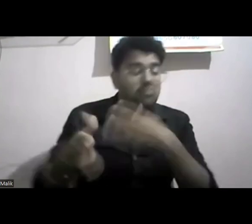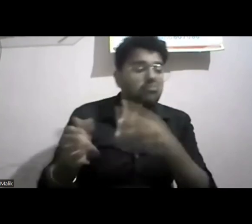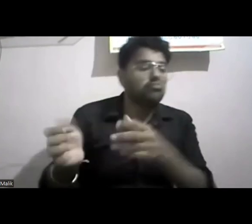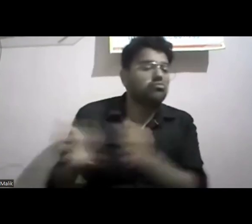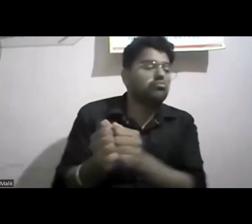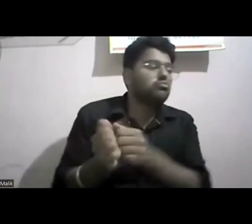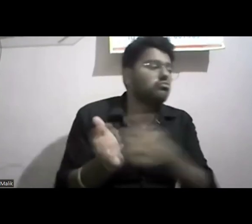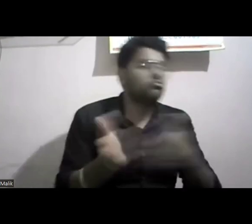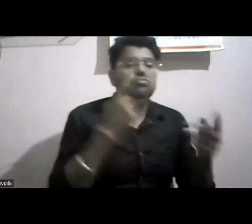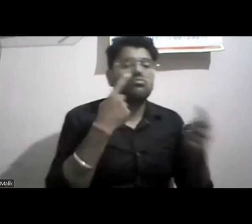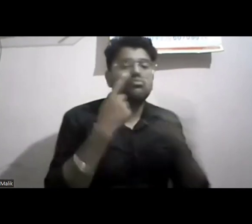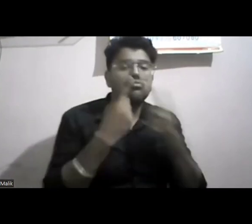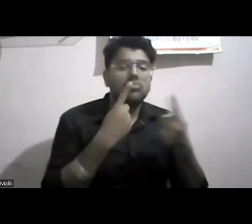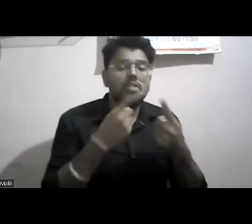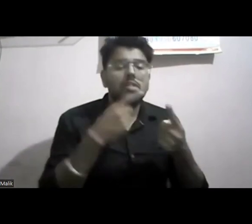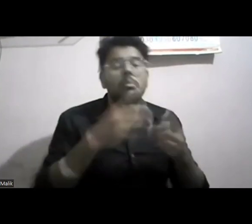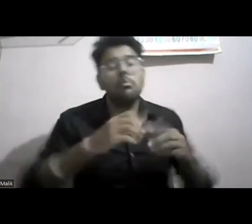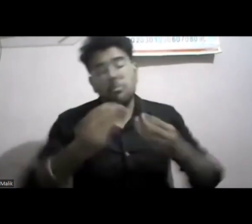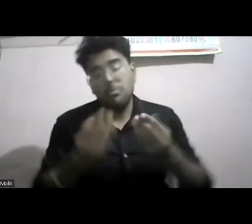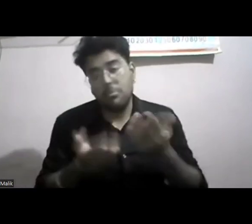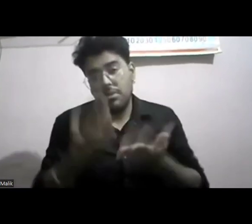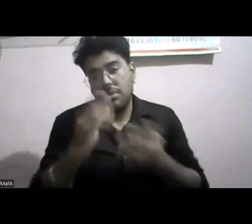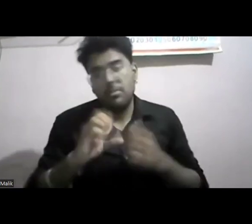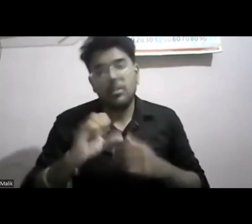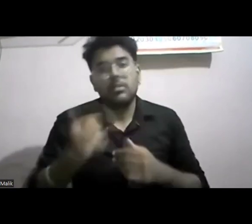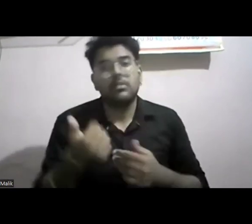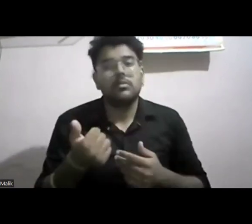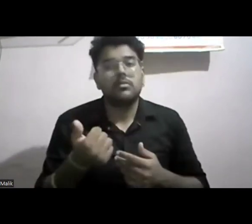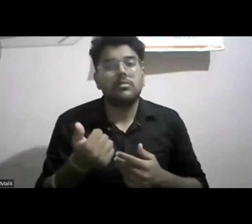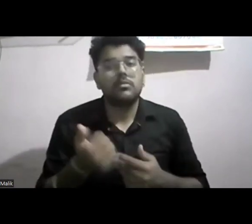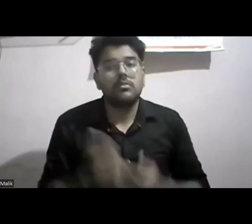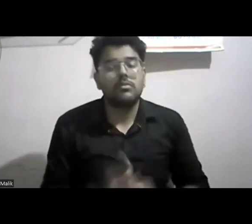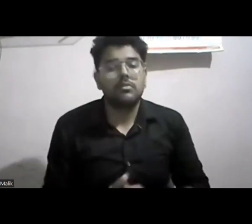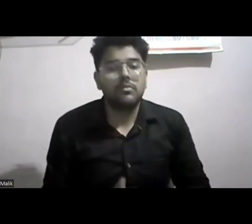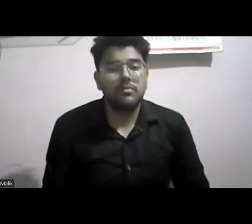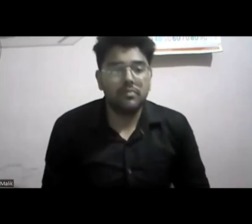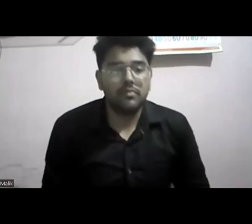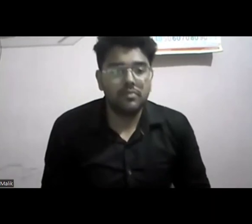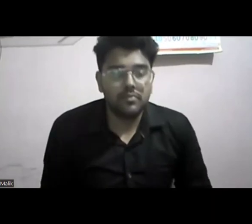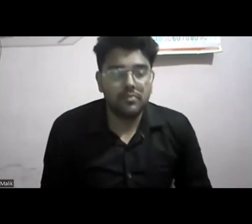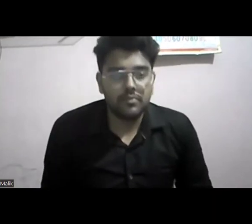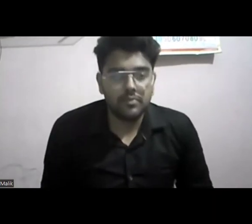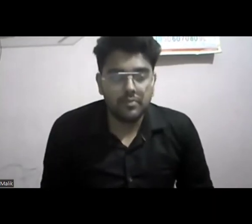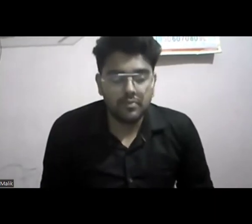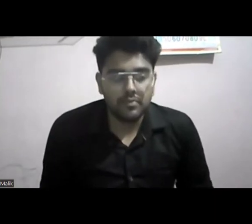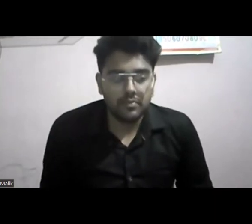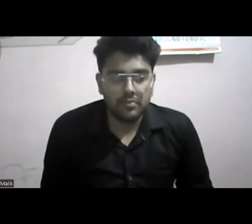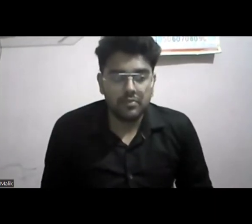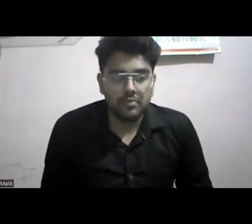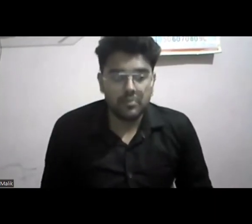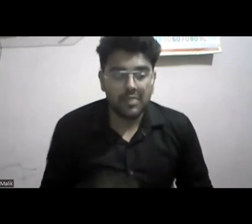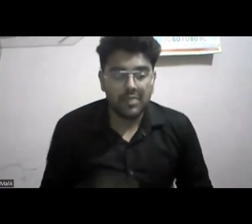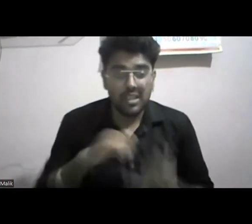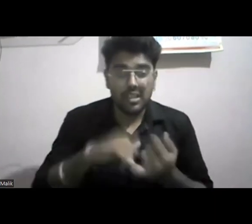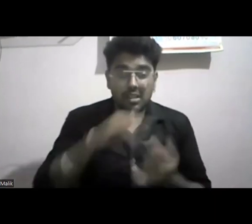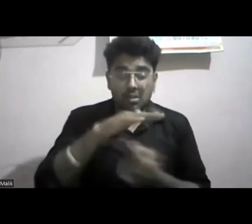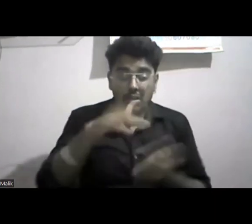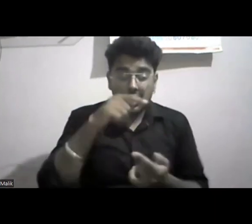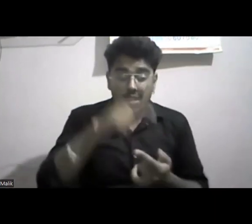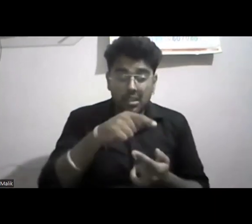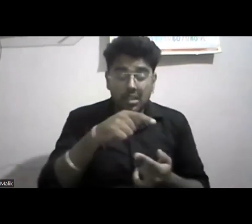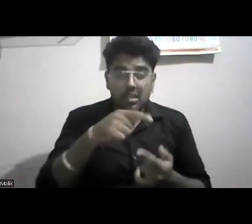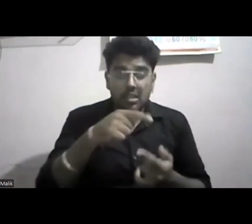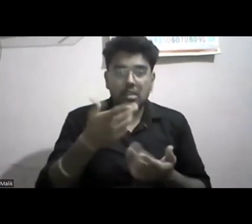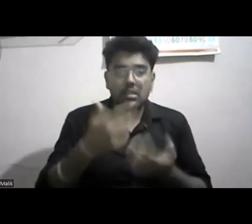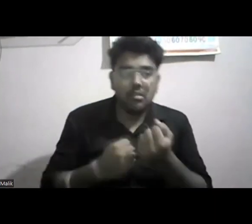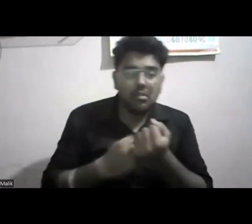you see the movie Main Aisa Hi Hoon, in which Ajay Devgan, and right. see the society, how society acts upon